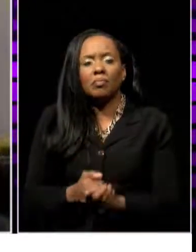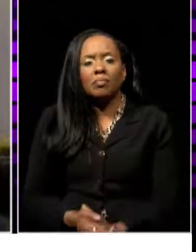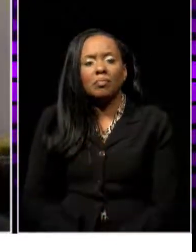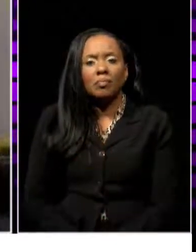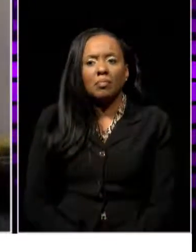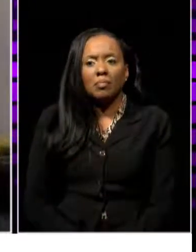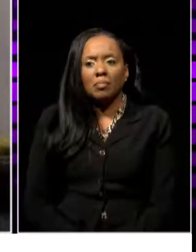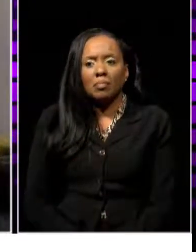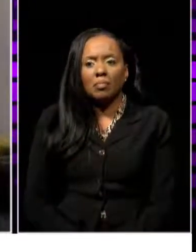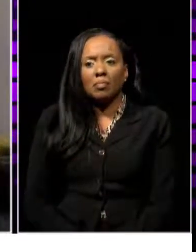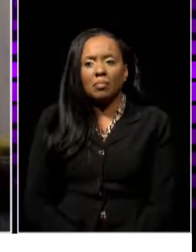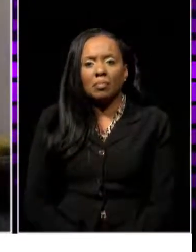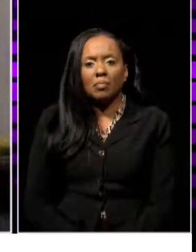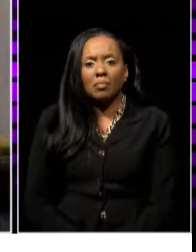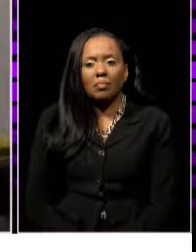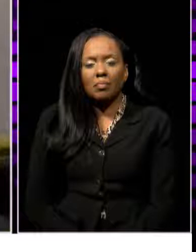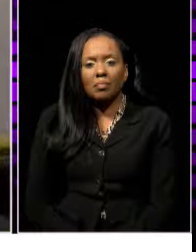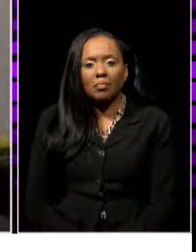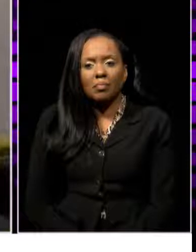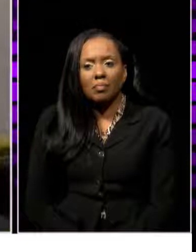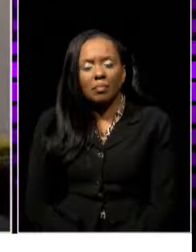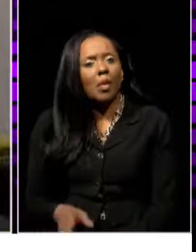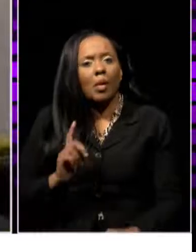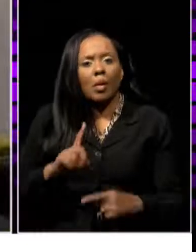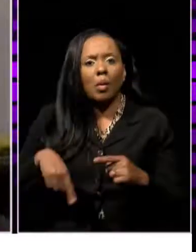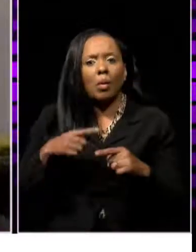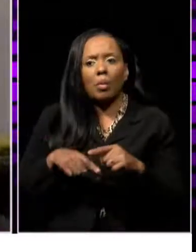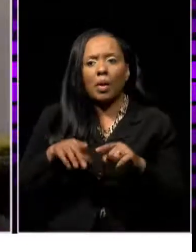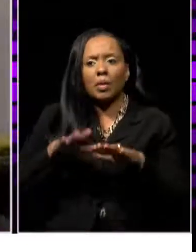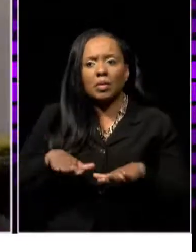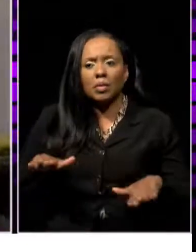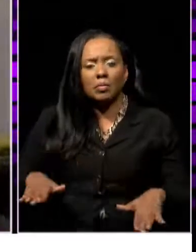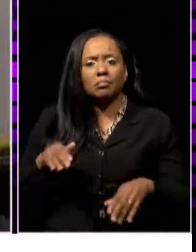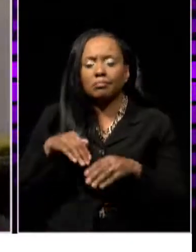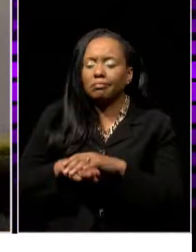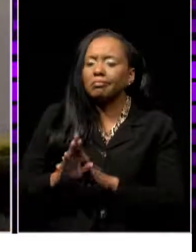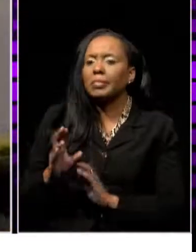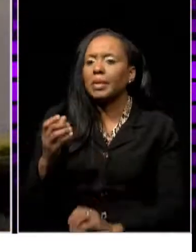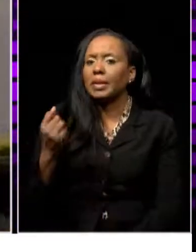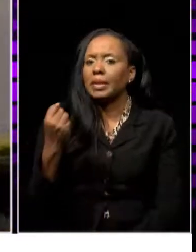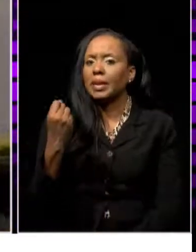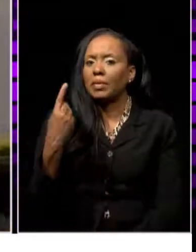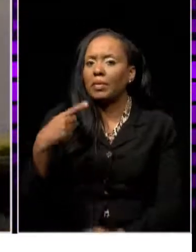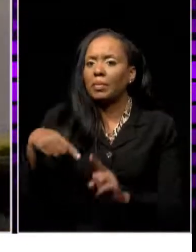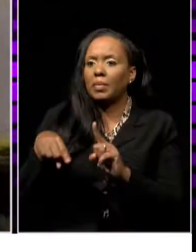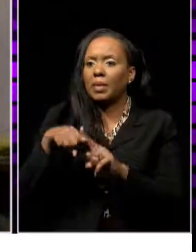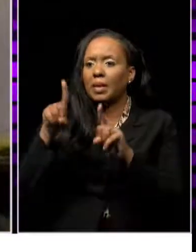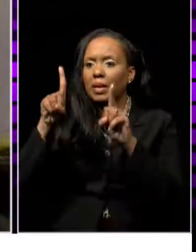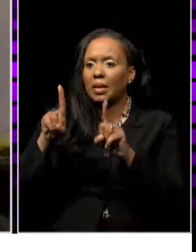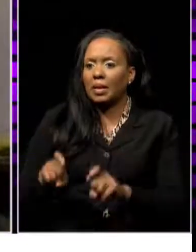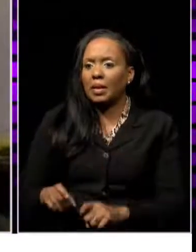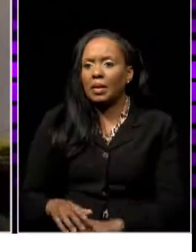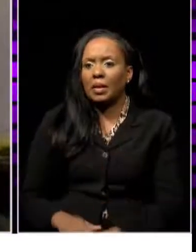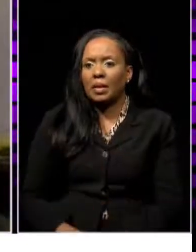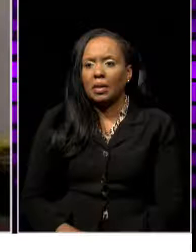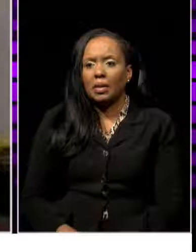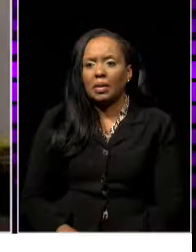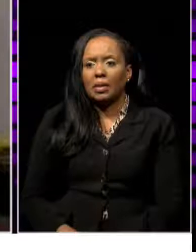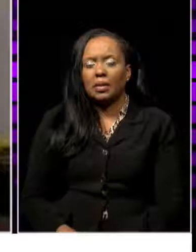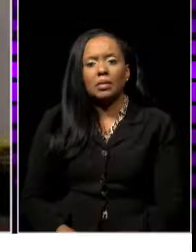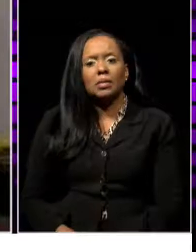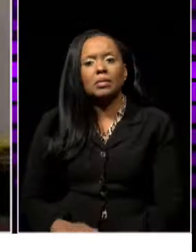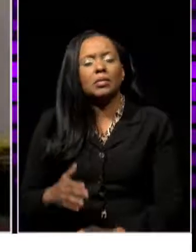the results of the common entrance examination, if you really examine those schools have a very powerful parent